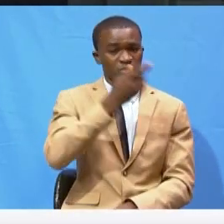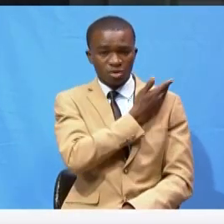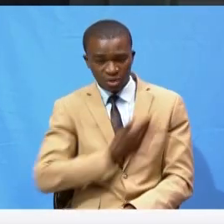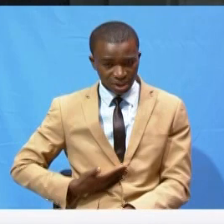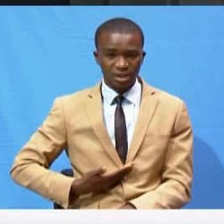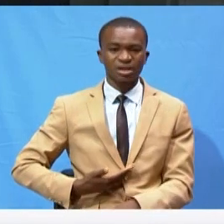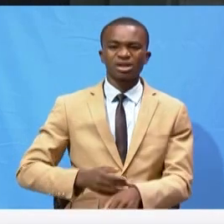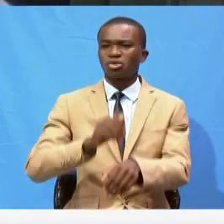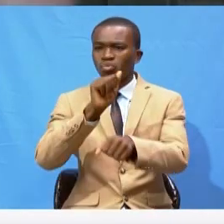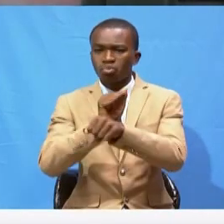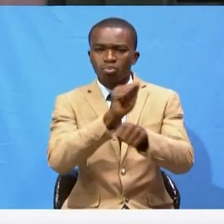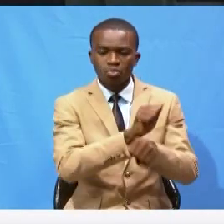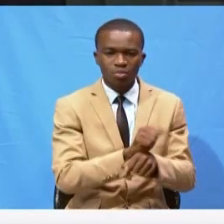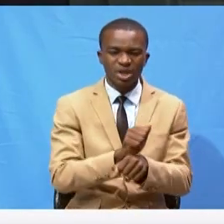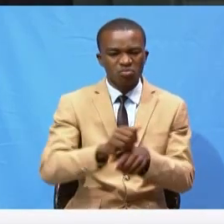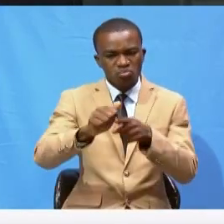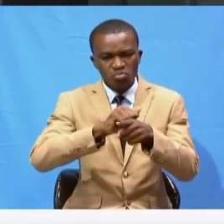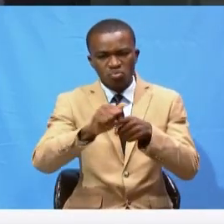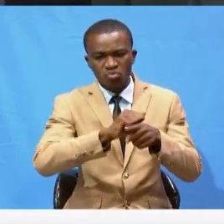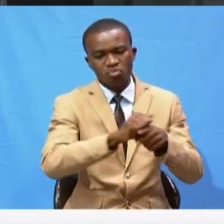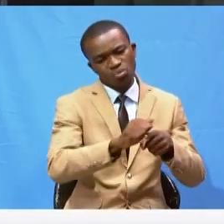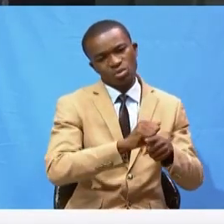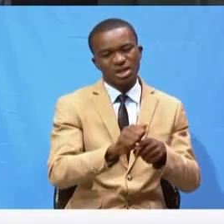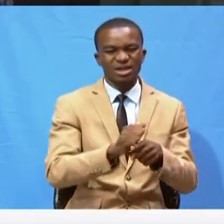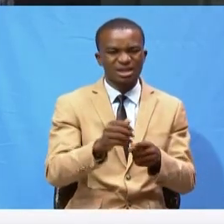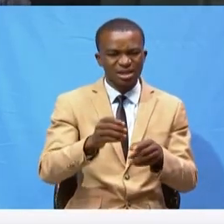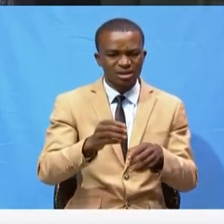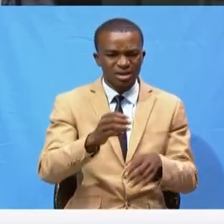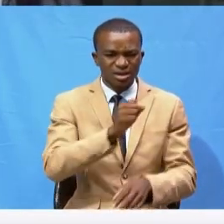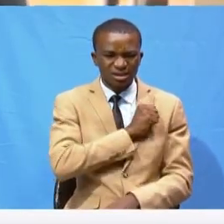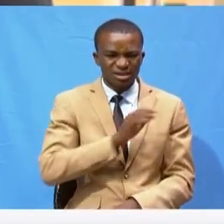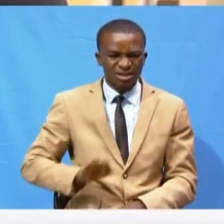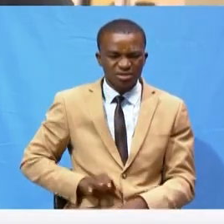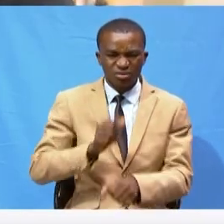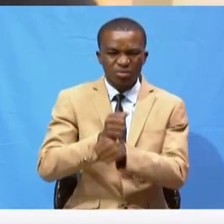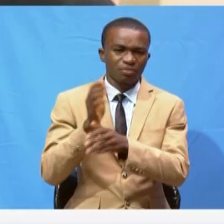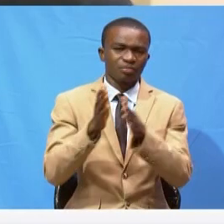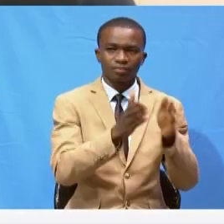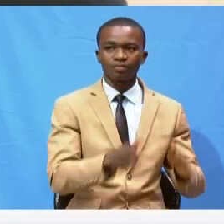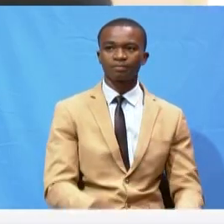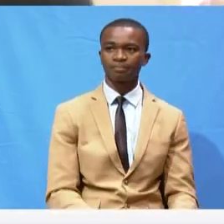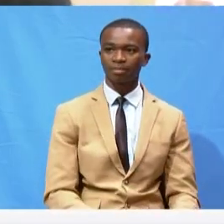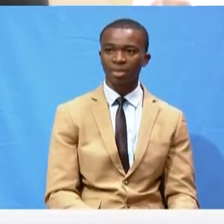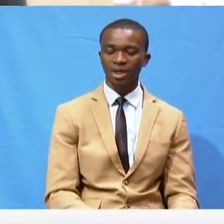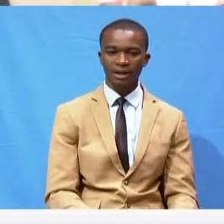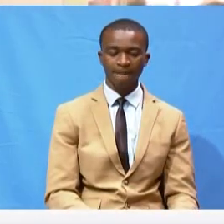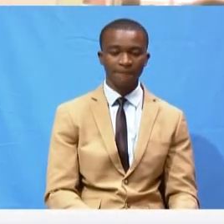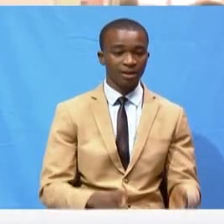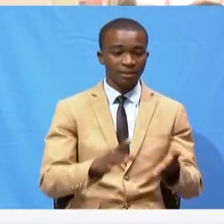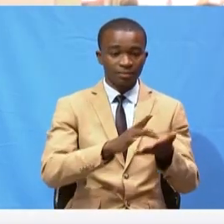also the logistical planning of the program. And UTH Senior Medical Superintendent